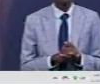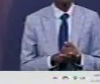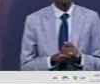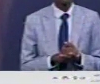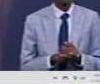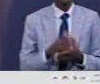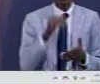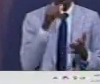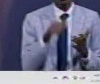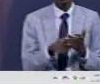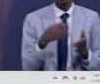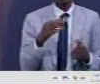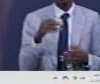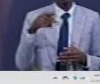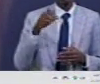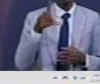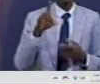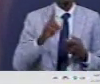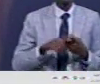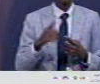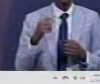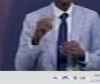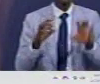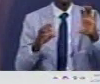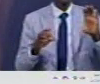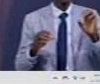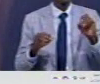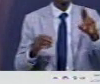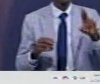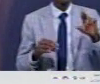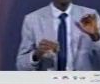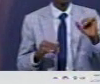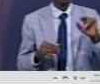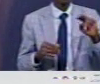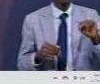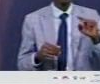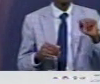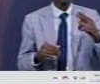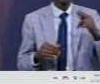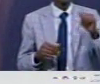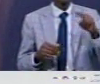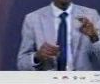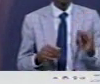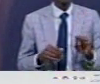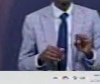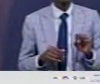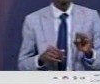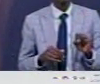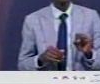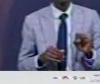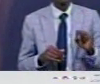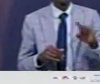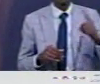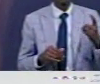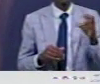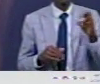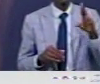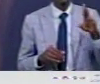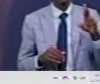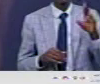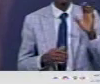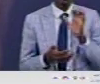the Corinthians. 1 Corinthians 5. 1 Corinthians